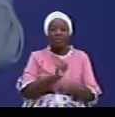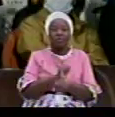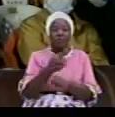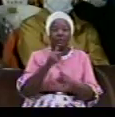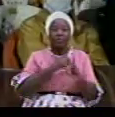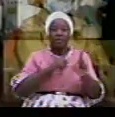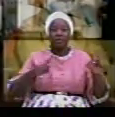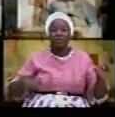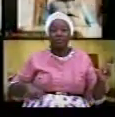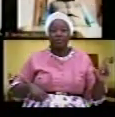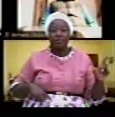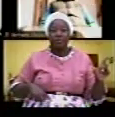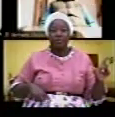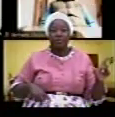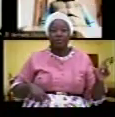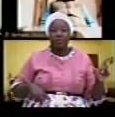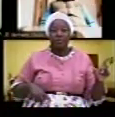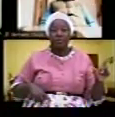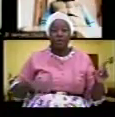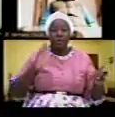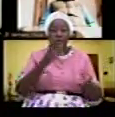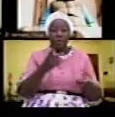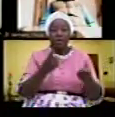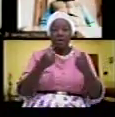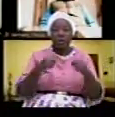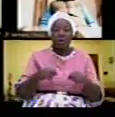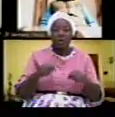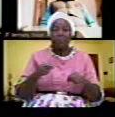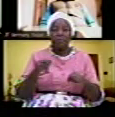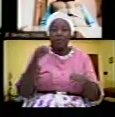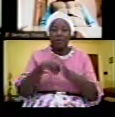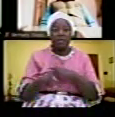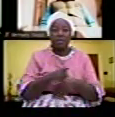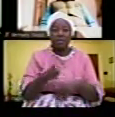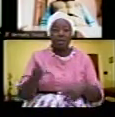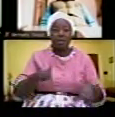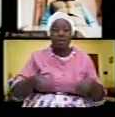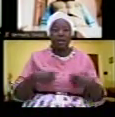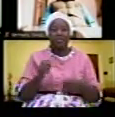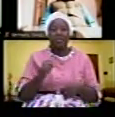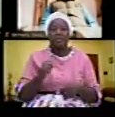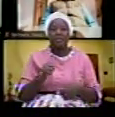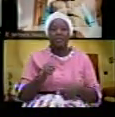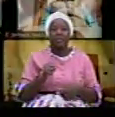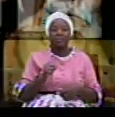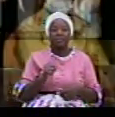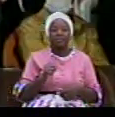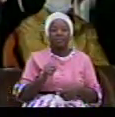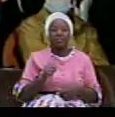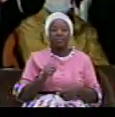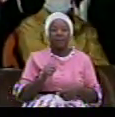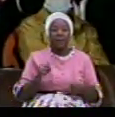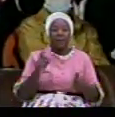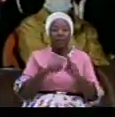Lord, will come in their lives. But they do not